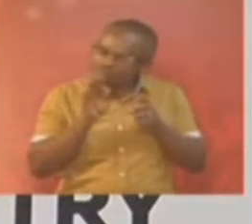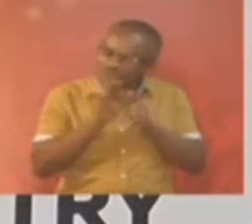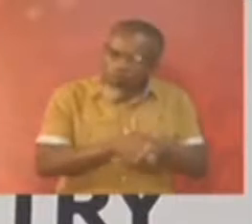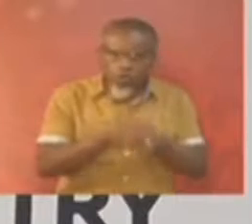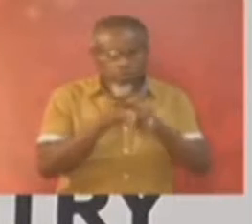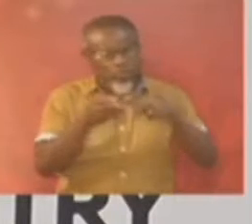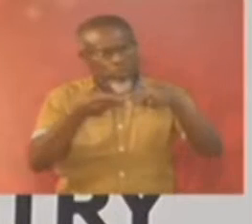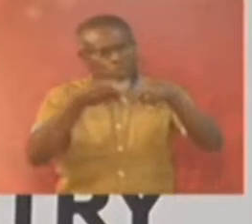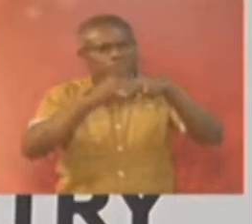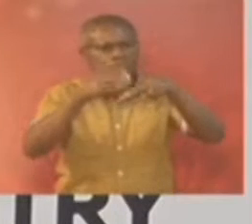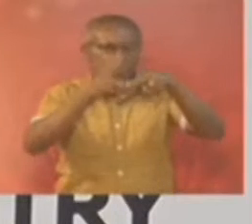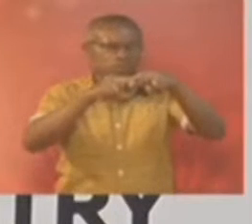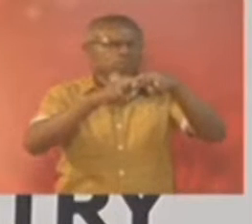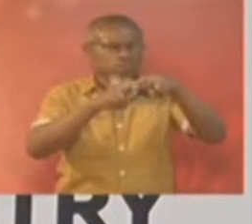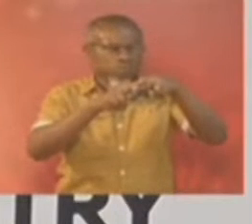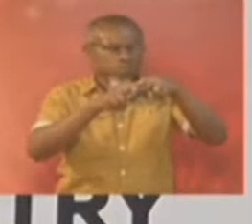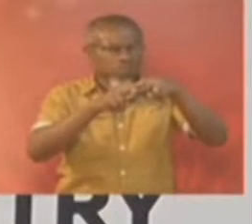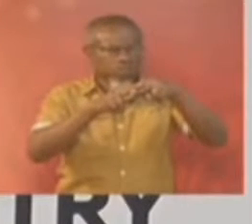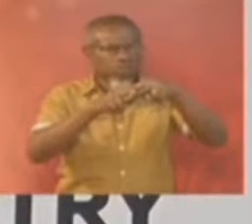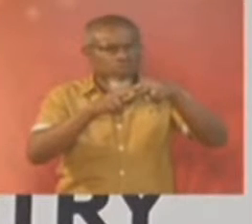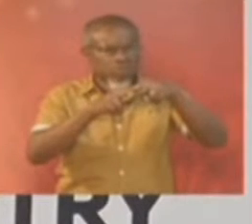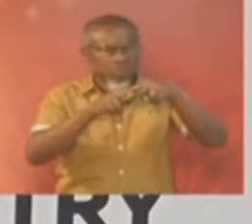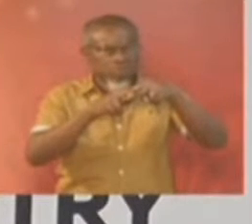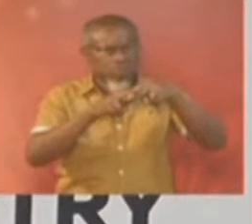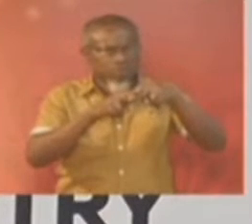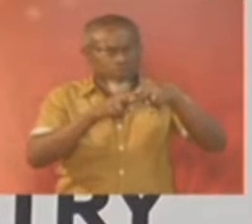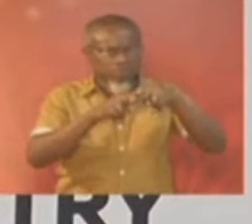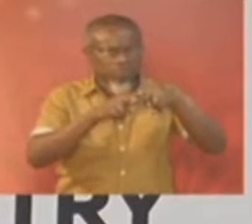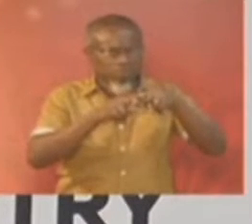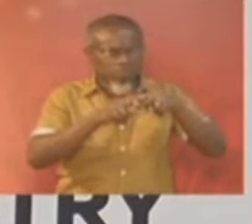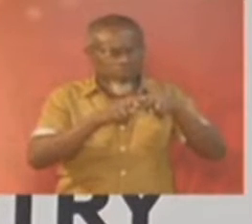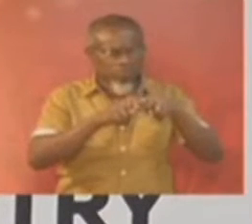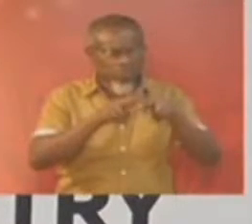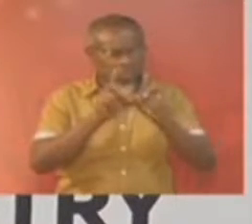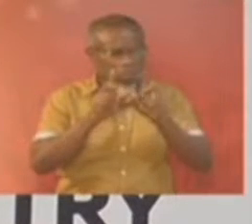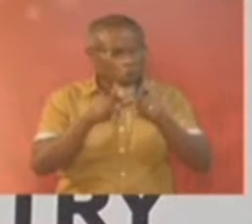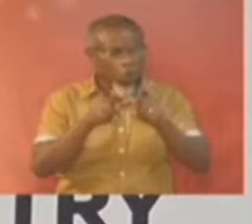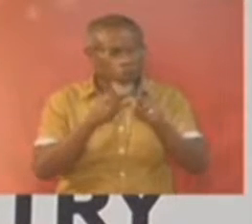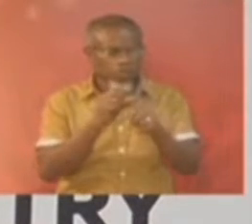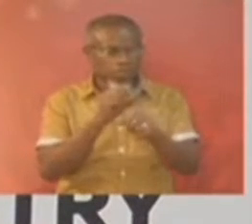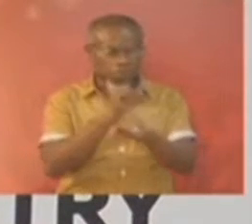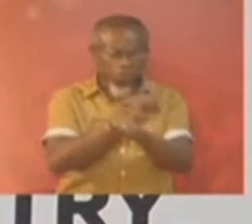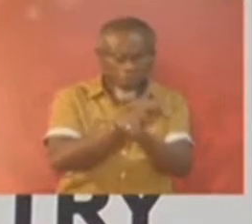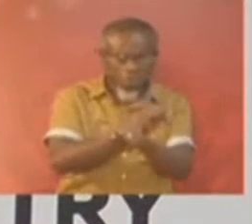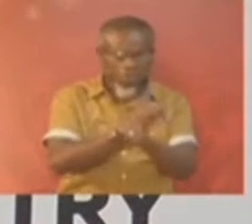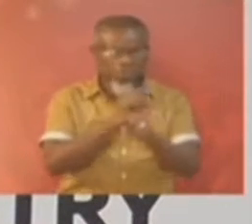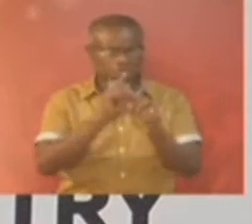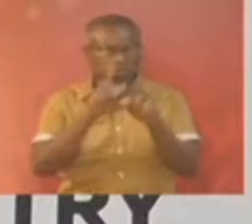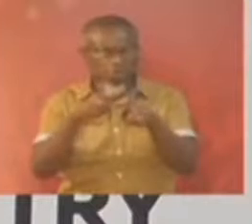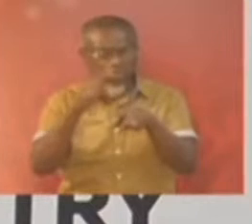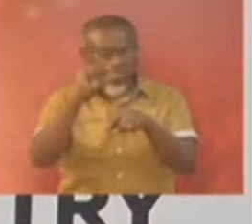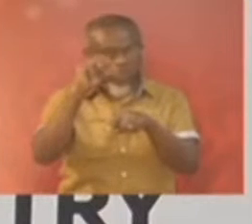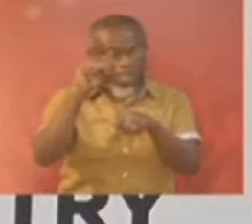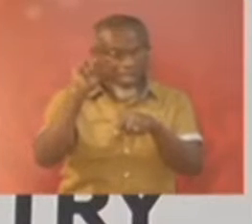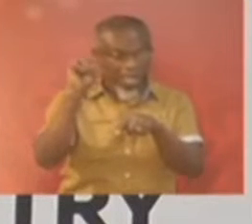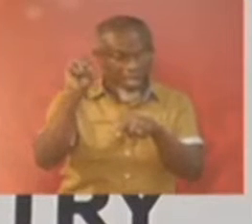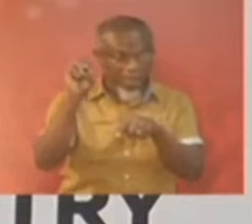to work, going to different places, for example, the gyms, as well as supermarkets while they are